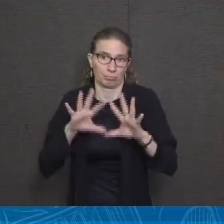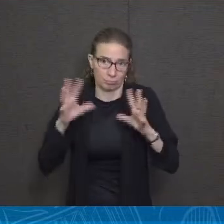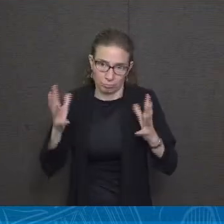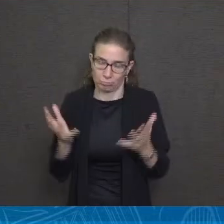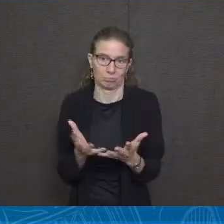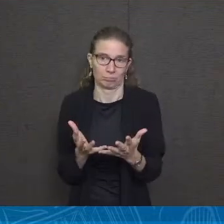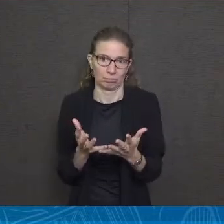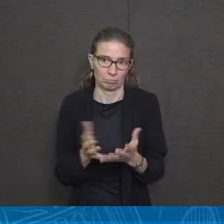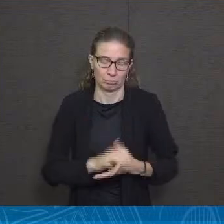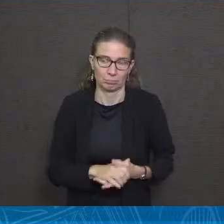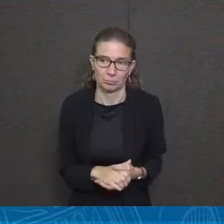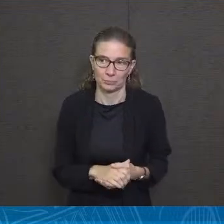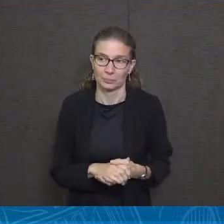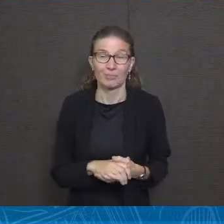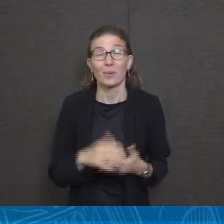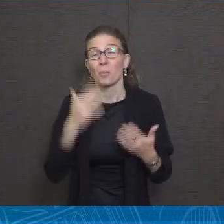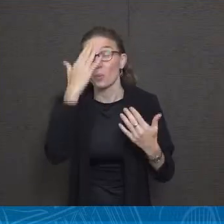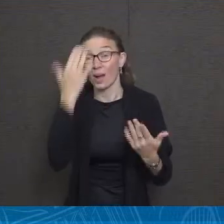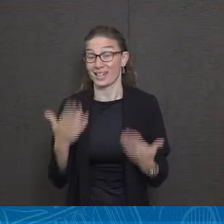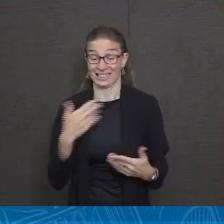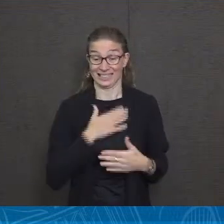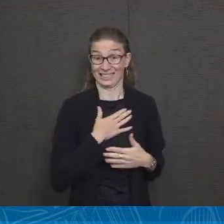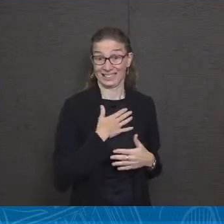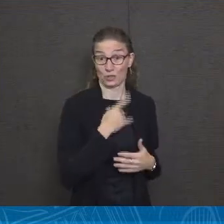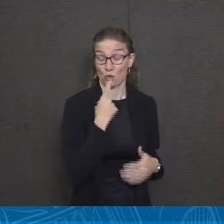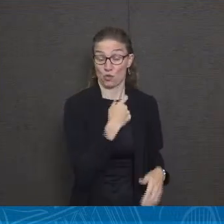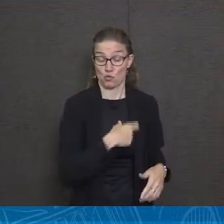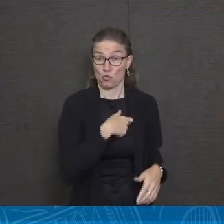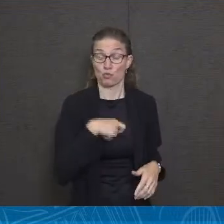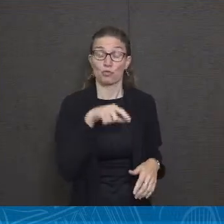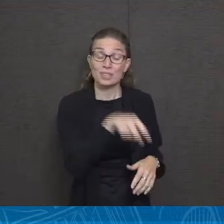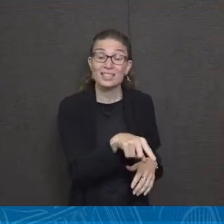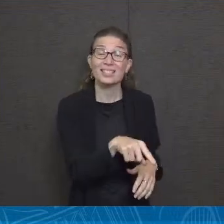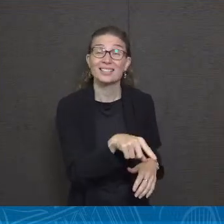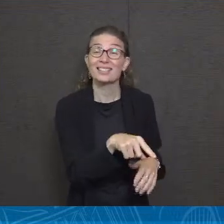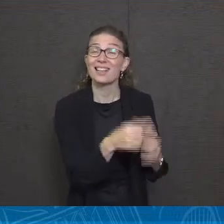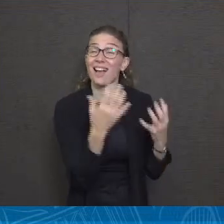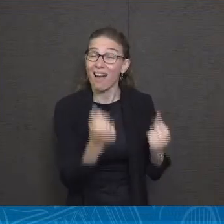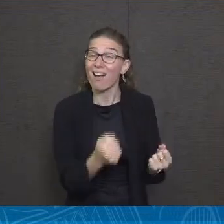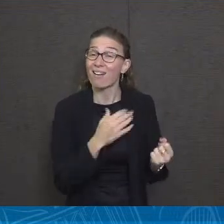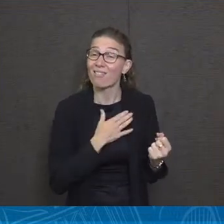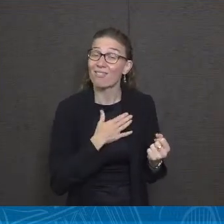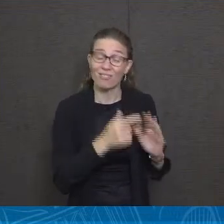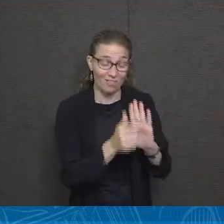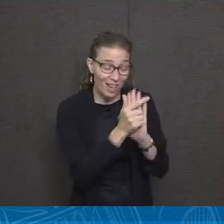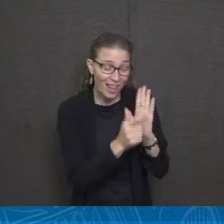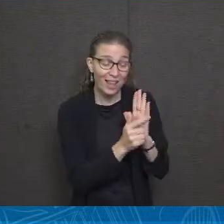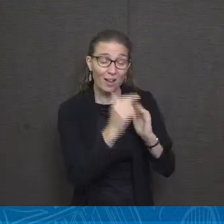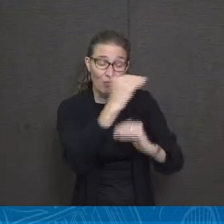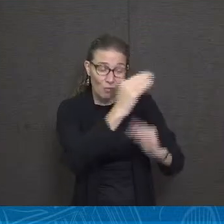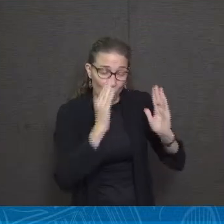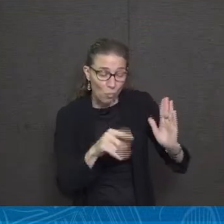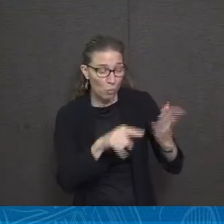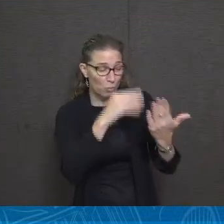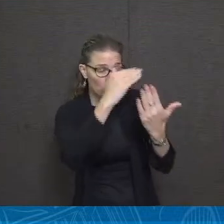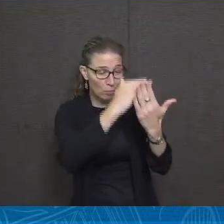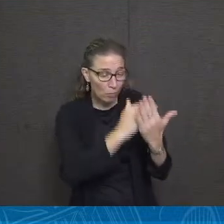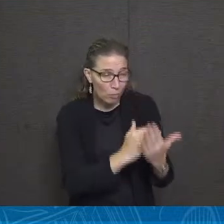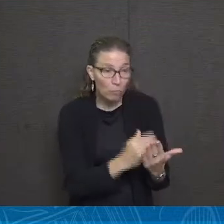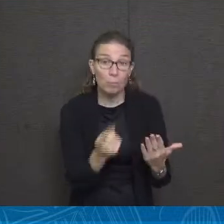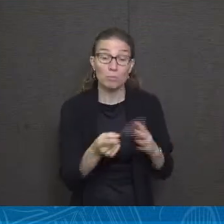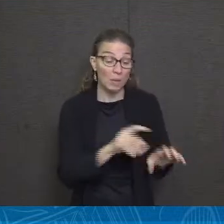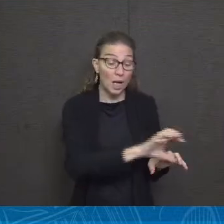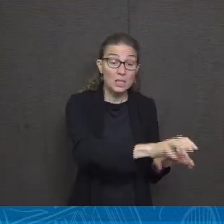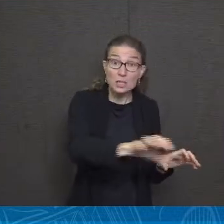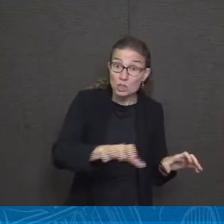bridged between our legal frameworks to actually the reality on the ground. And that's where a lot of our national societies have